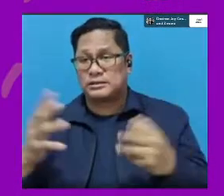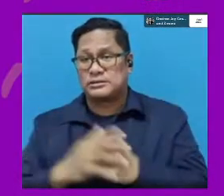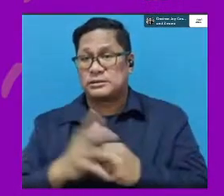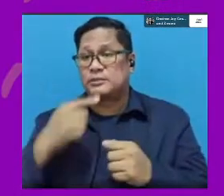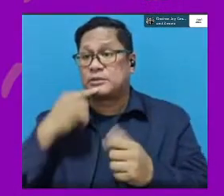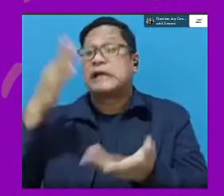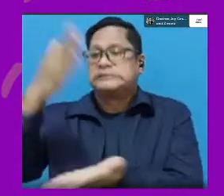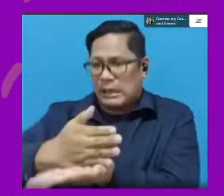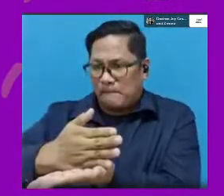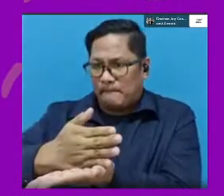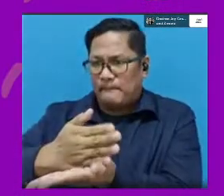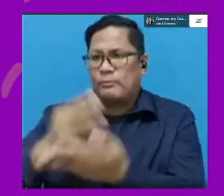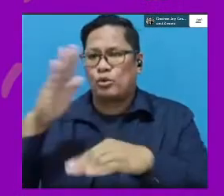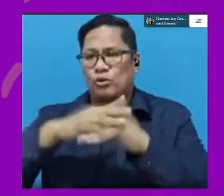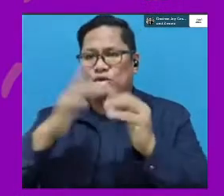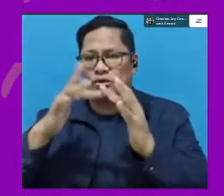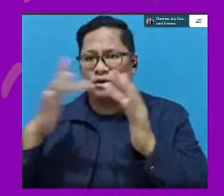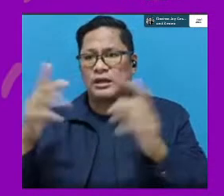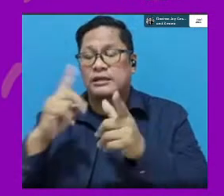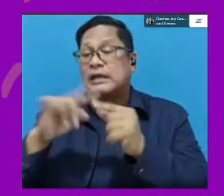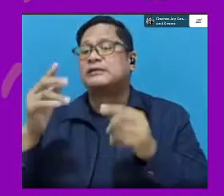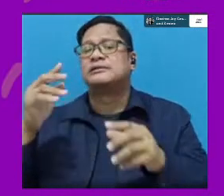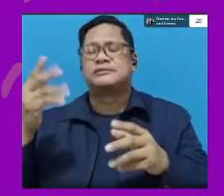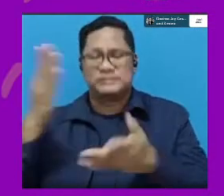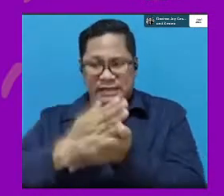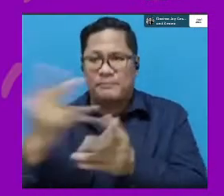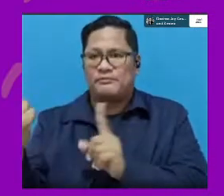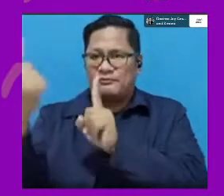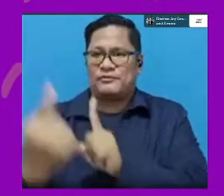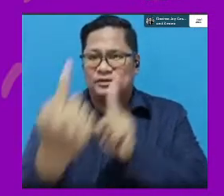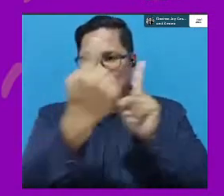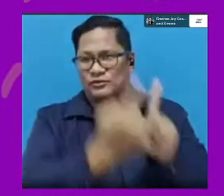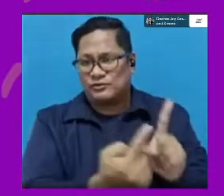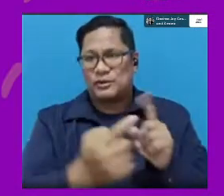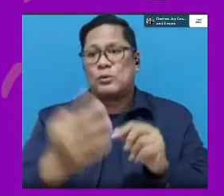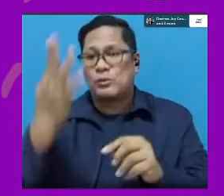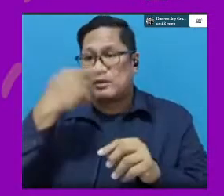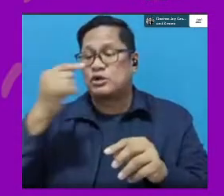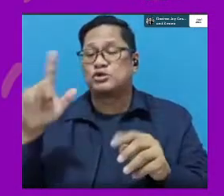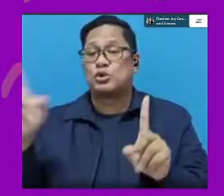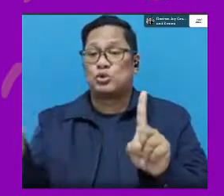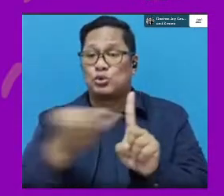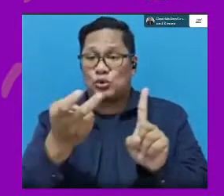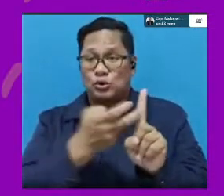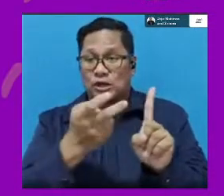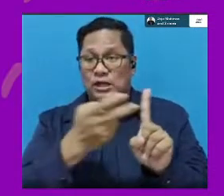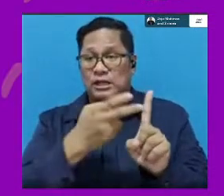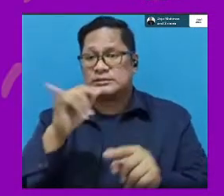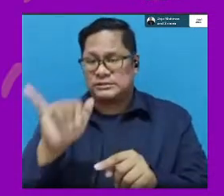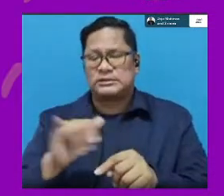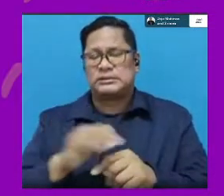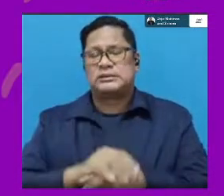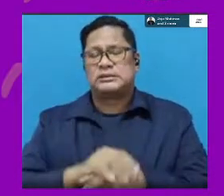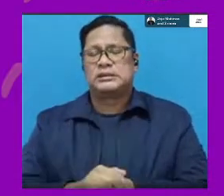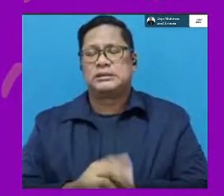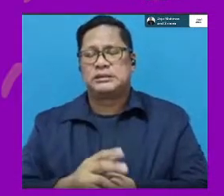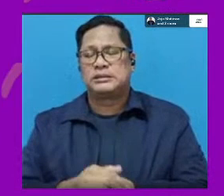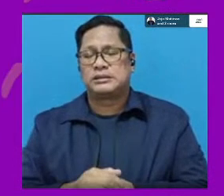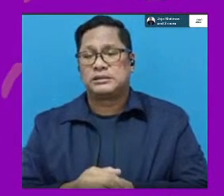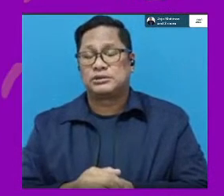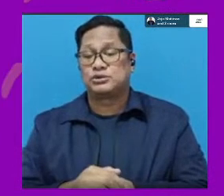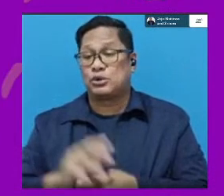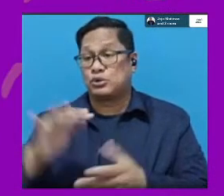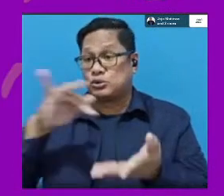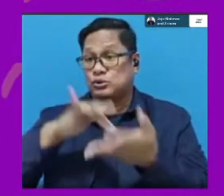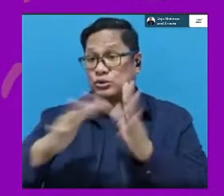doing face-to-face classes because of the local transmission in Surigao City. So when students came